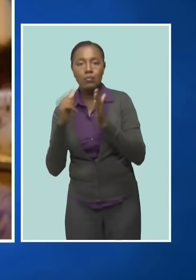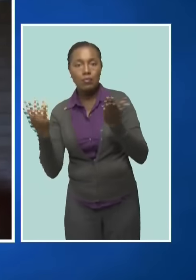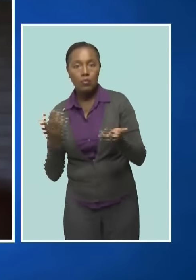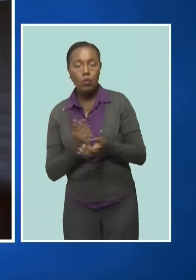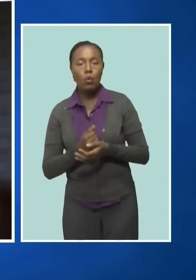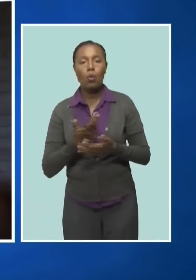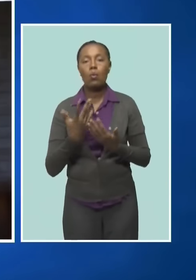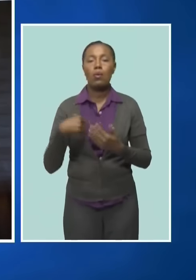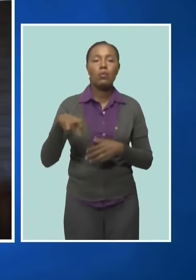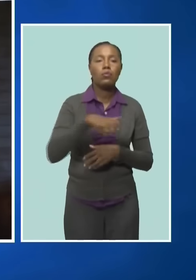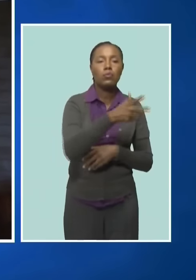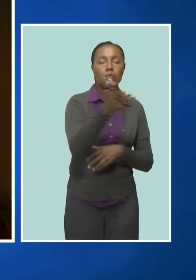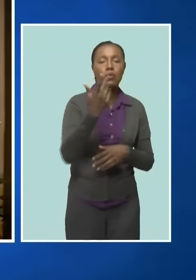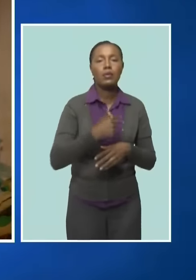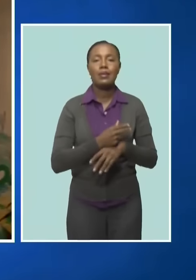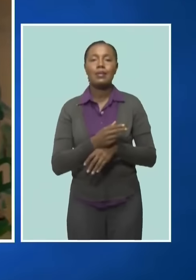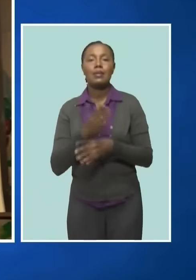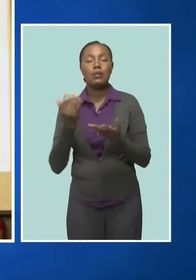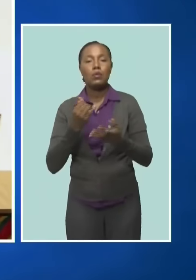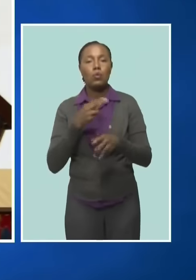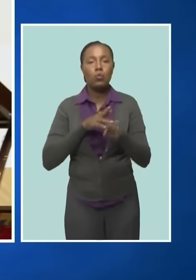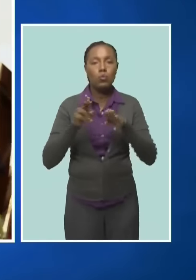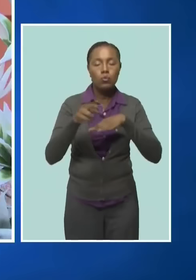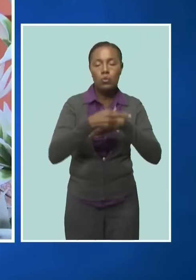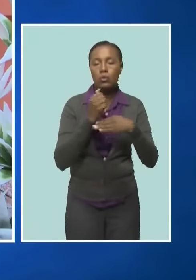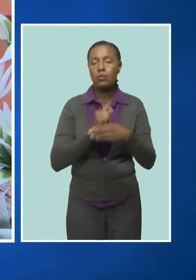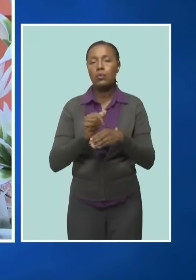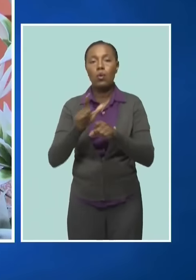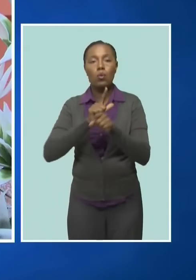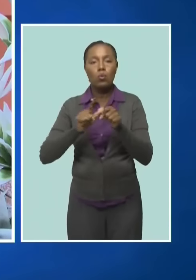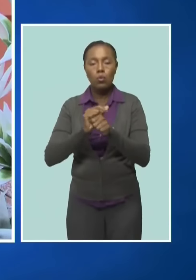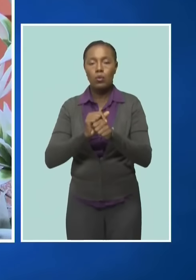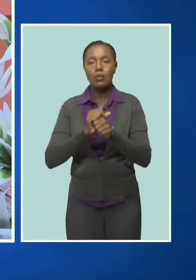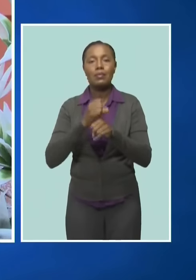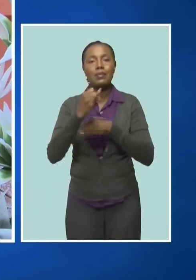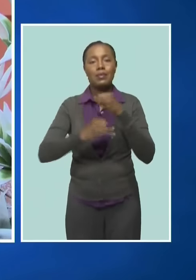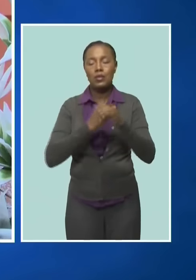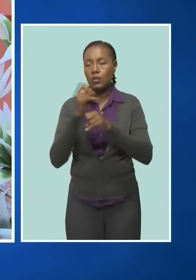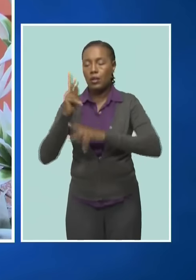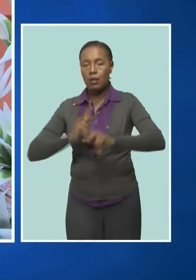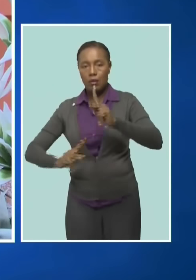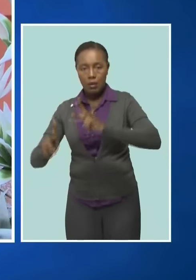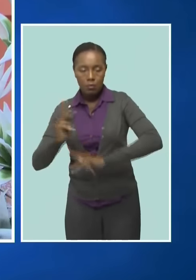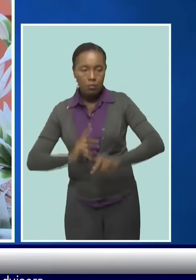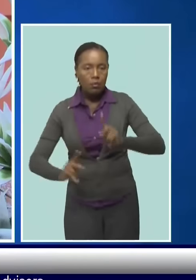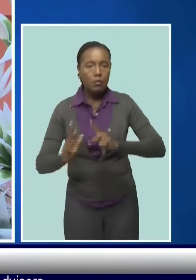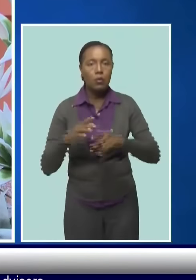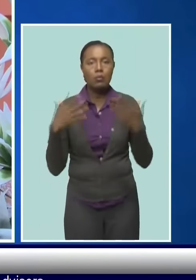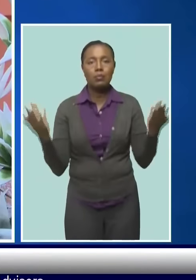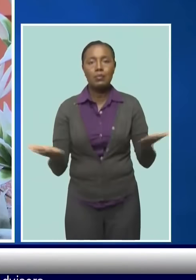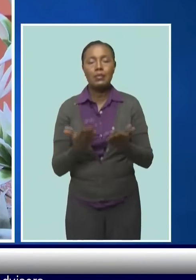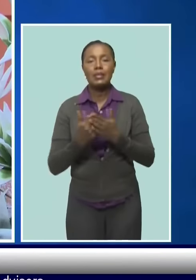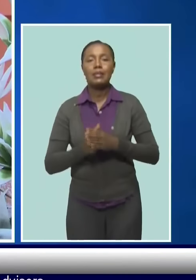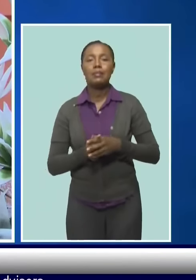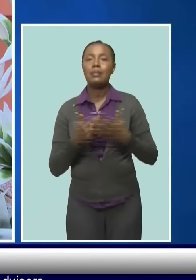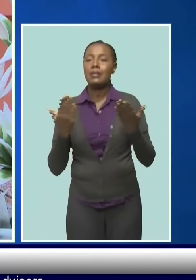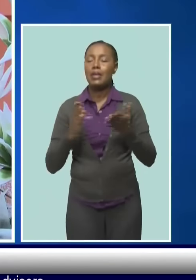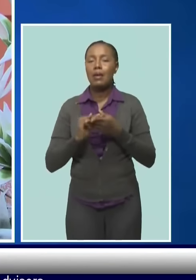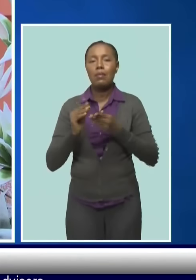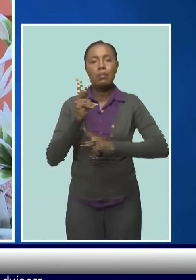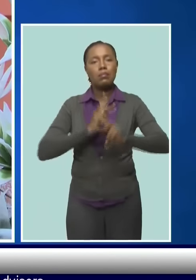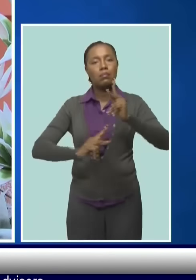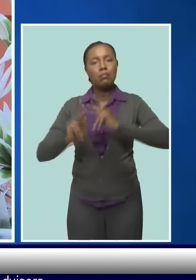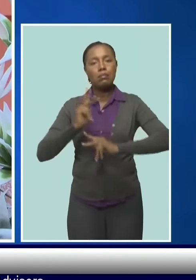local, regional, and international intellectuals. One of the things we're going to be looking at will be to have agents sharpen their skills